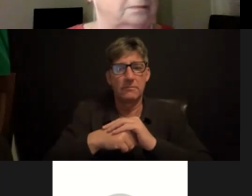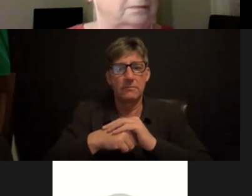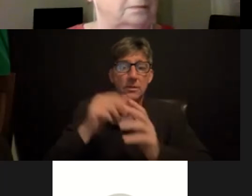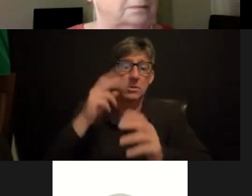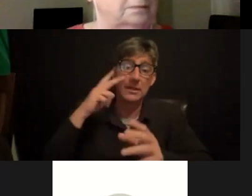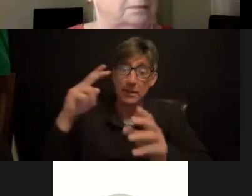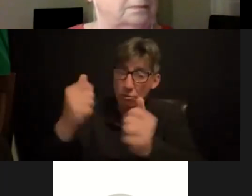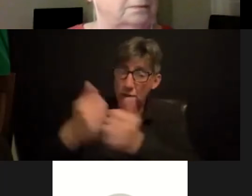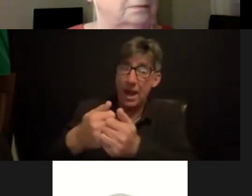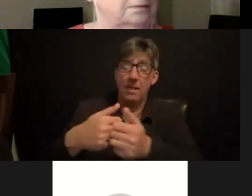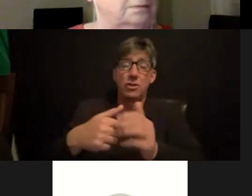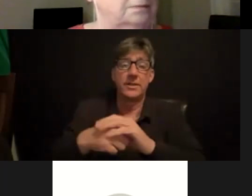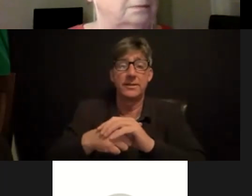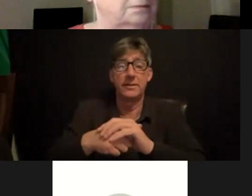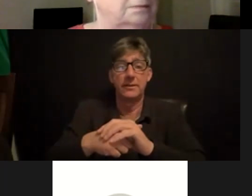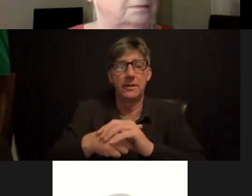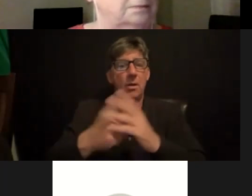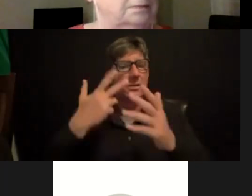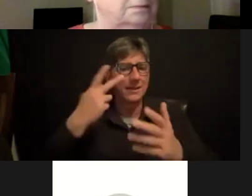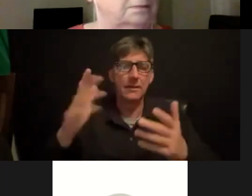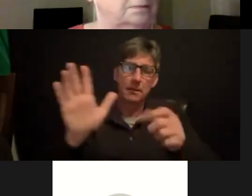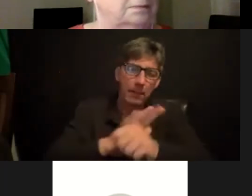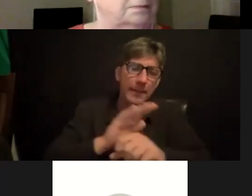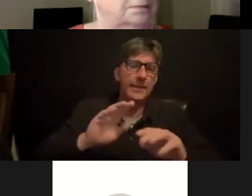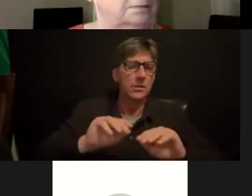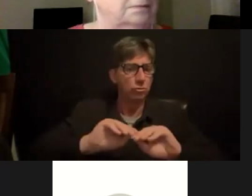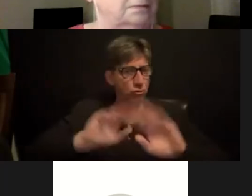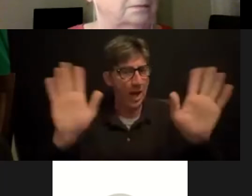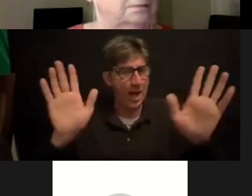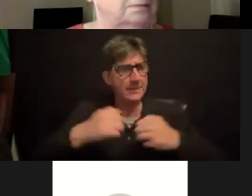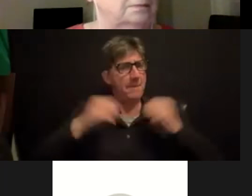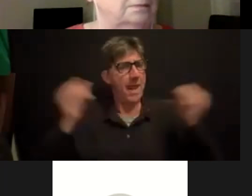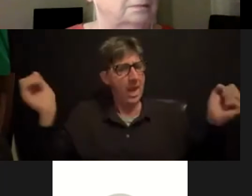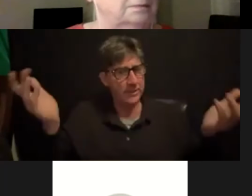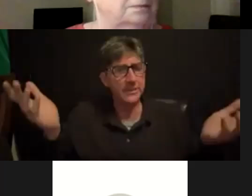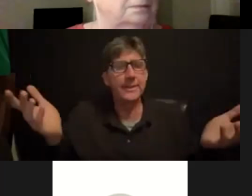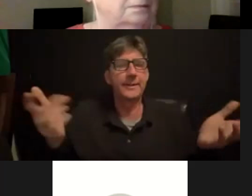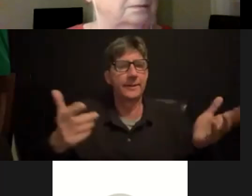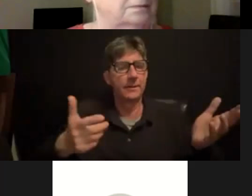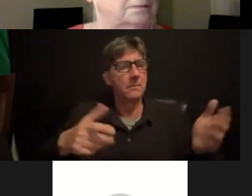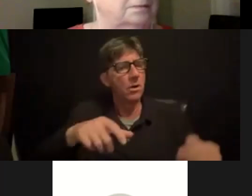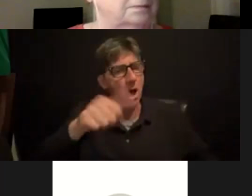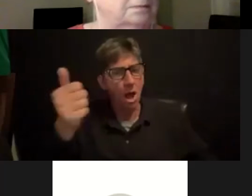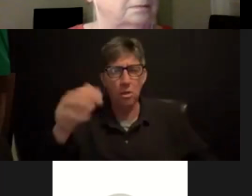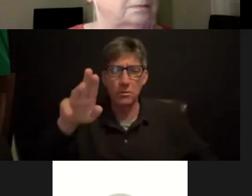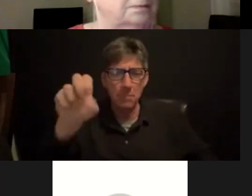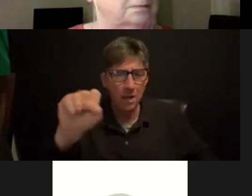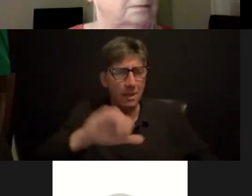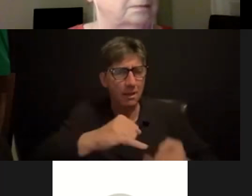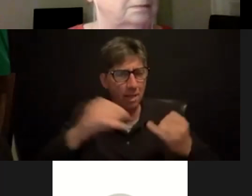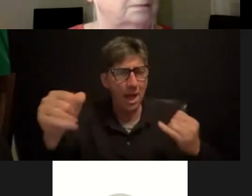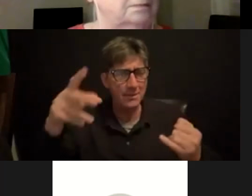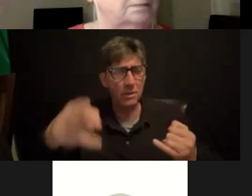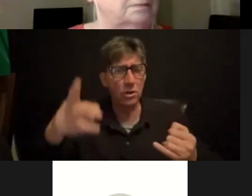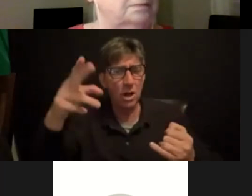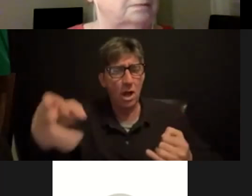transparency in regards to the 55 and the other bus lines and that are being cut and impacted. So